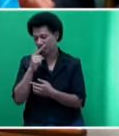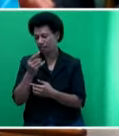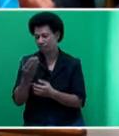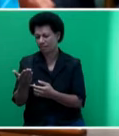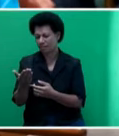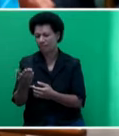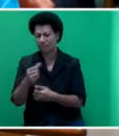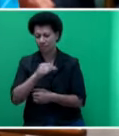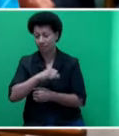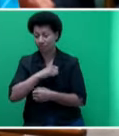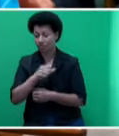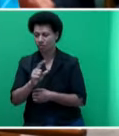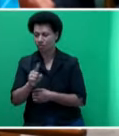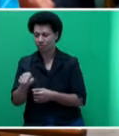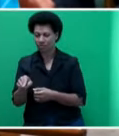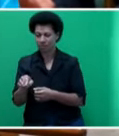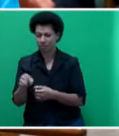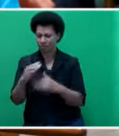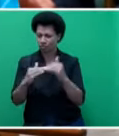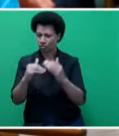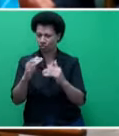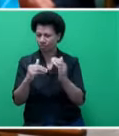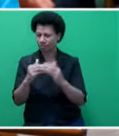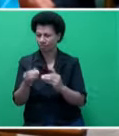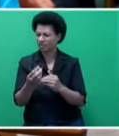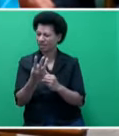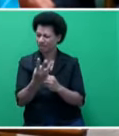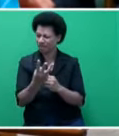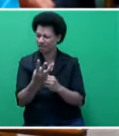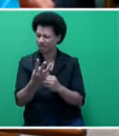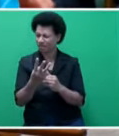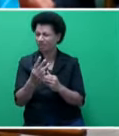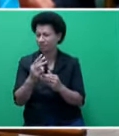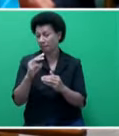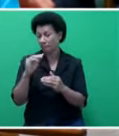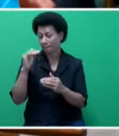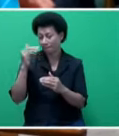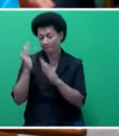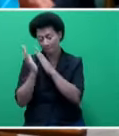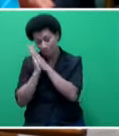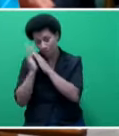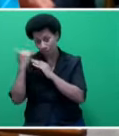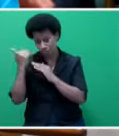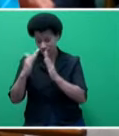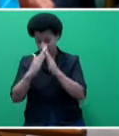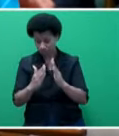build not just a standard residential 3-bedroom house, but they build double stories, they